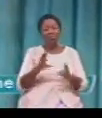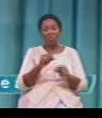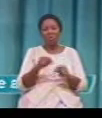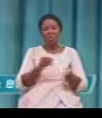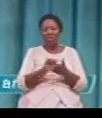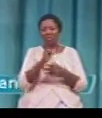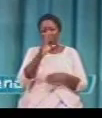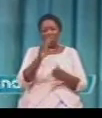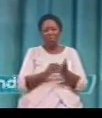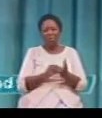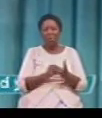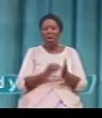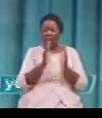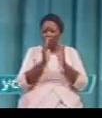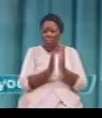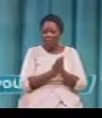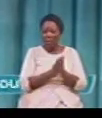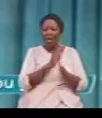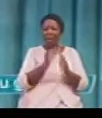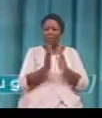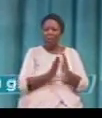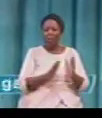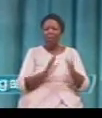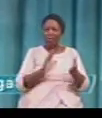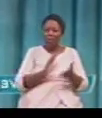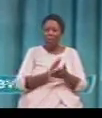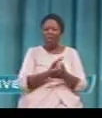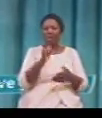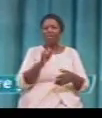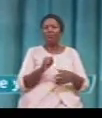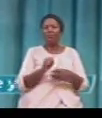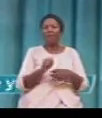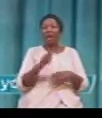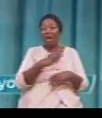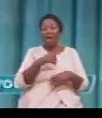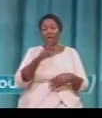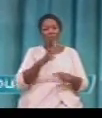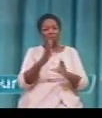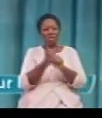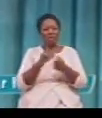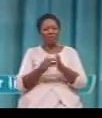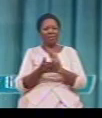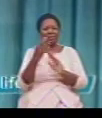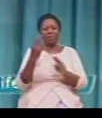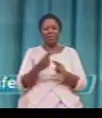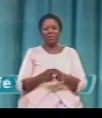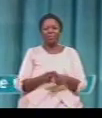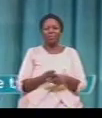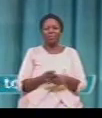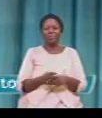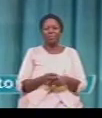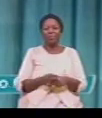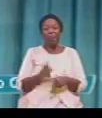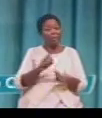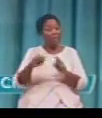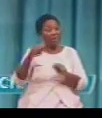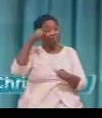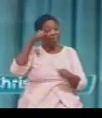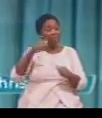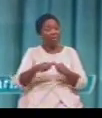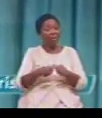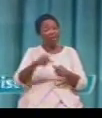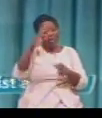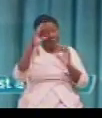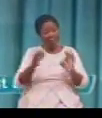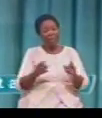Pray. Prepare. Believe. And you receive. But remember, make up your